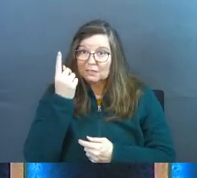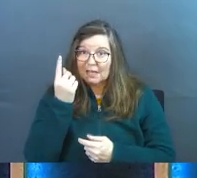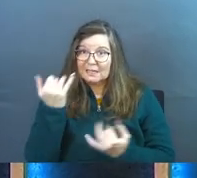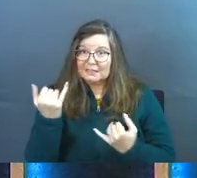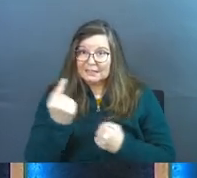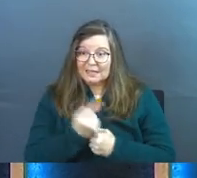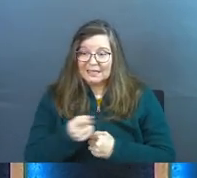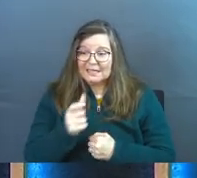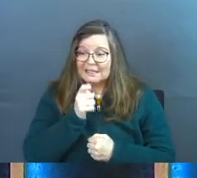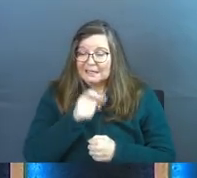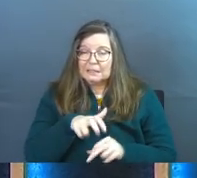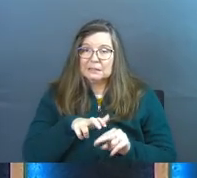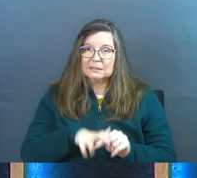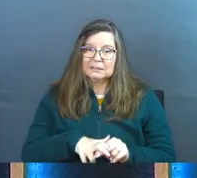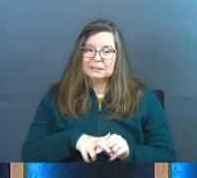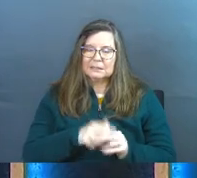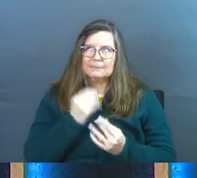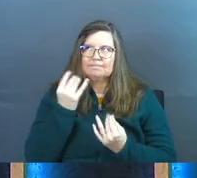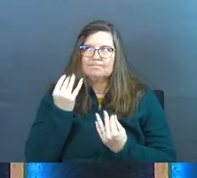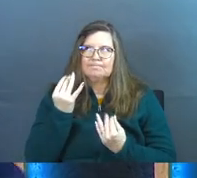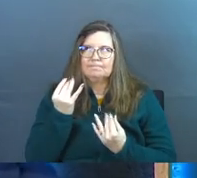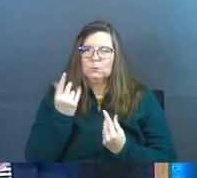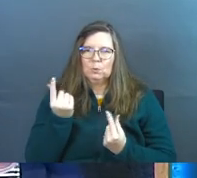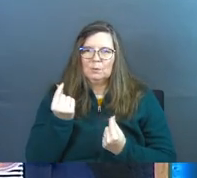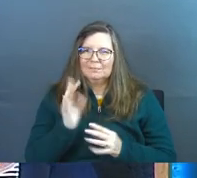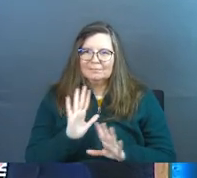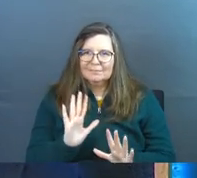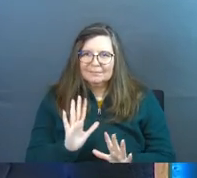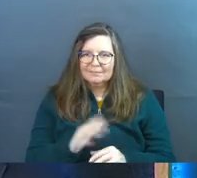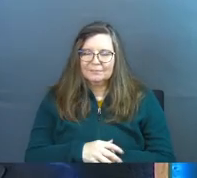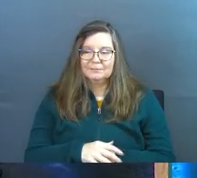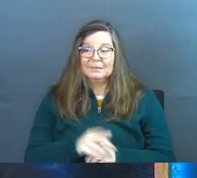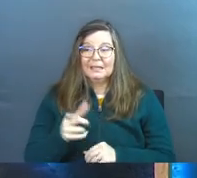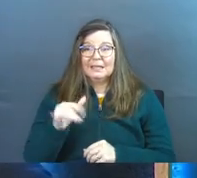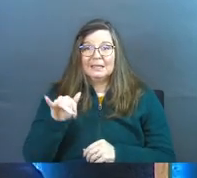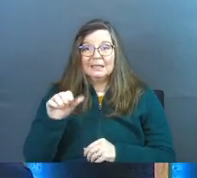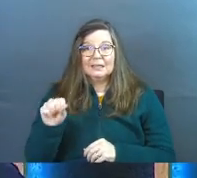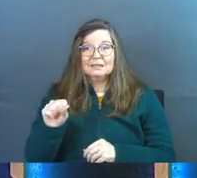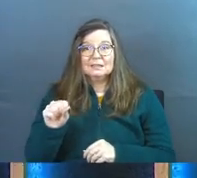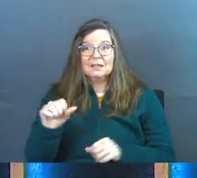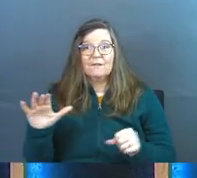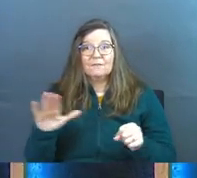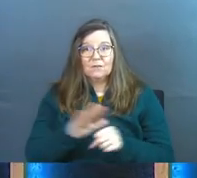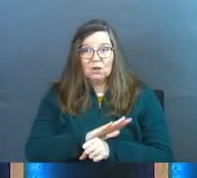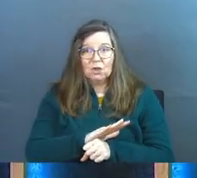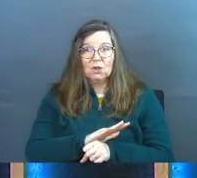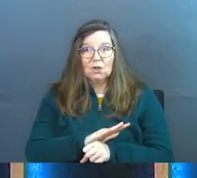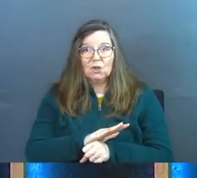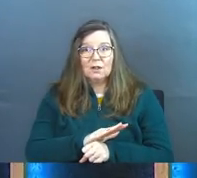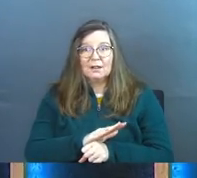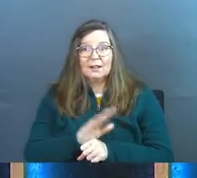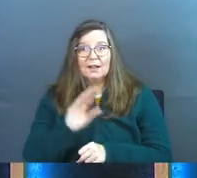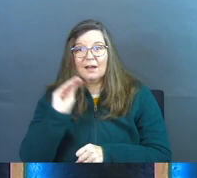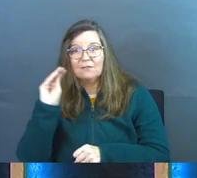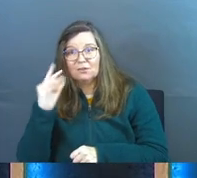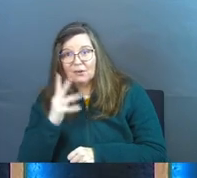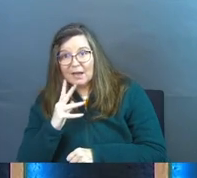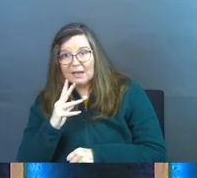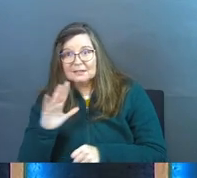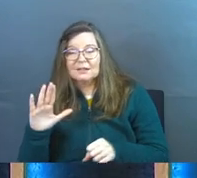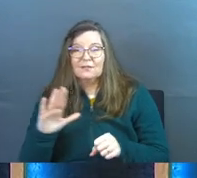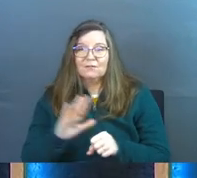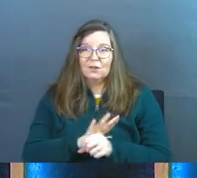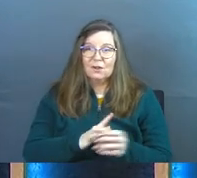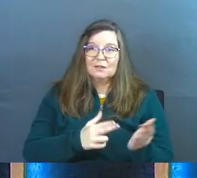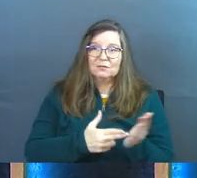understand today. He didn't just sit back and plan what to do. He is full of grace and truth. So when